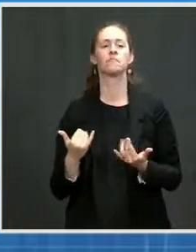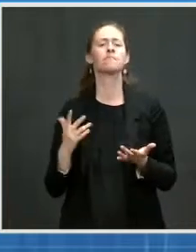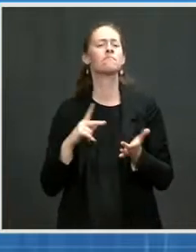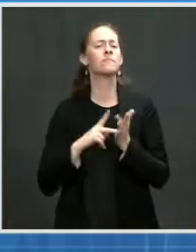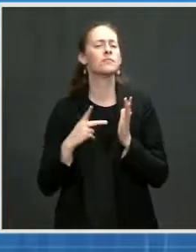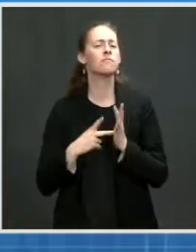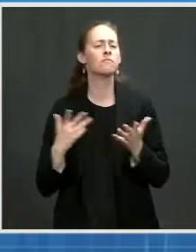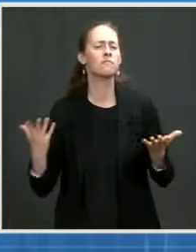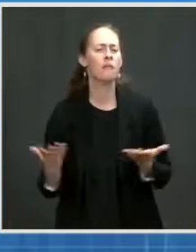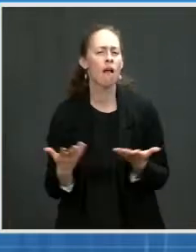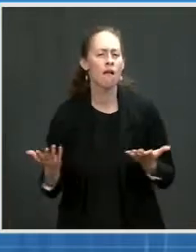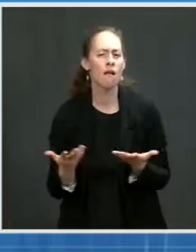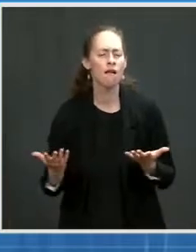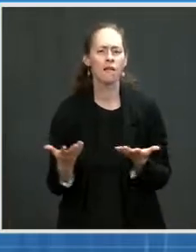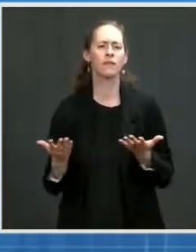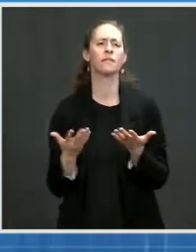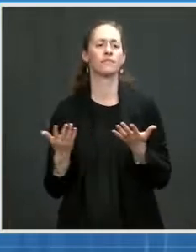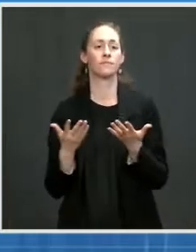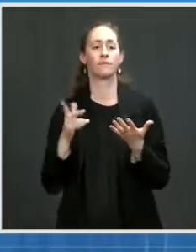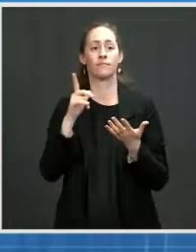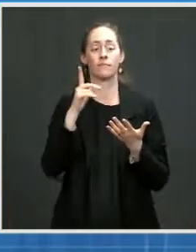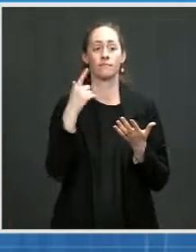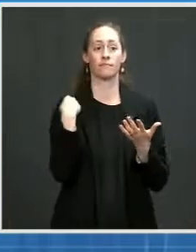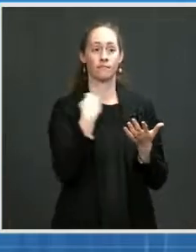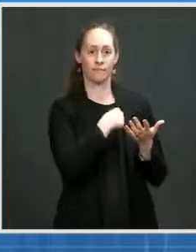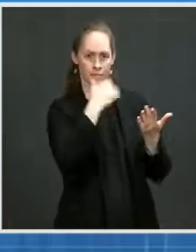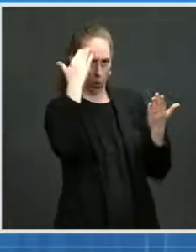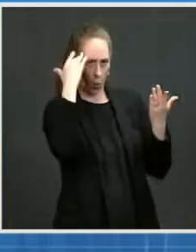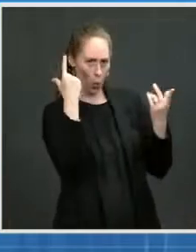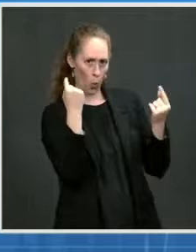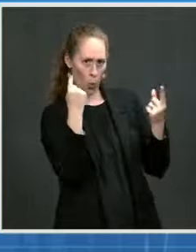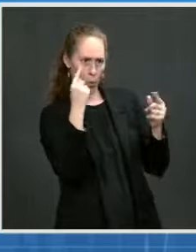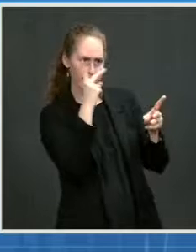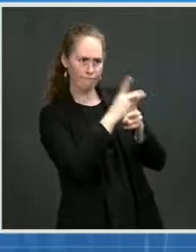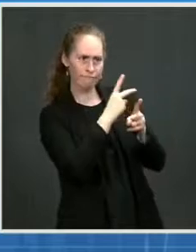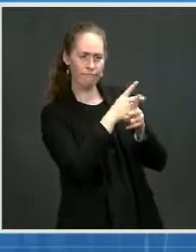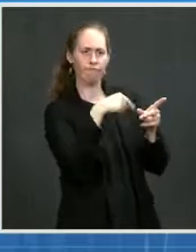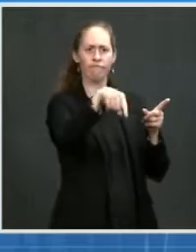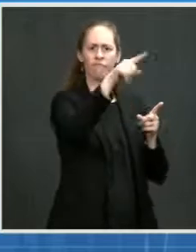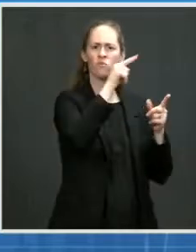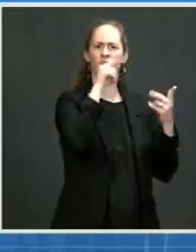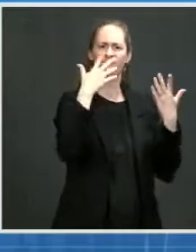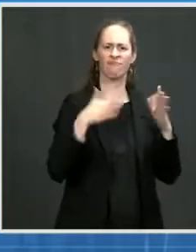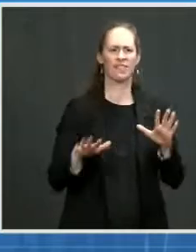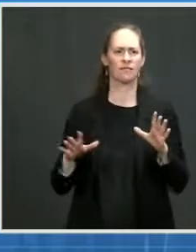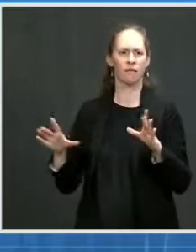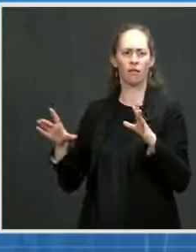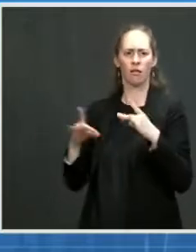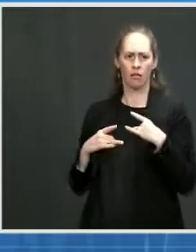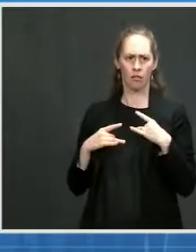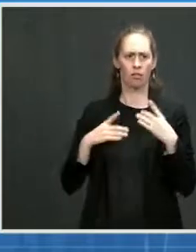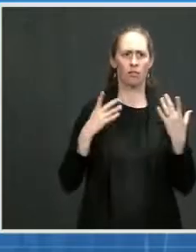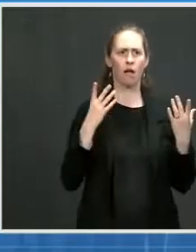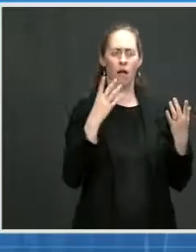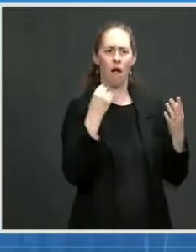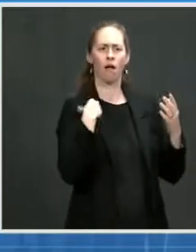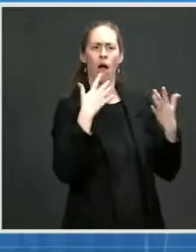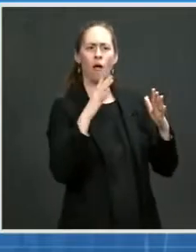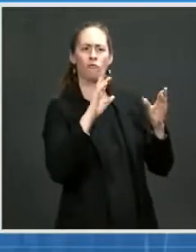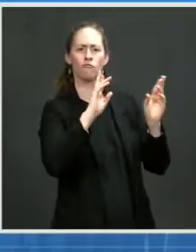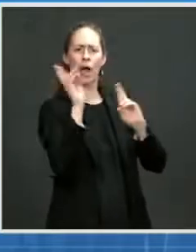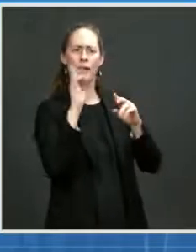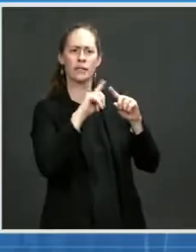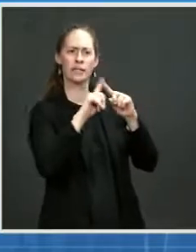in a non-pharmacological way, but also to be able to utilize some of the interventions that have been shown to be safe